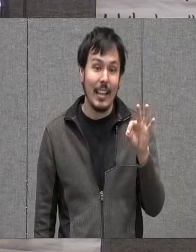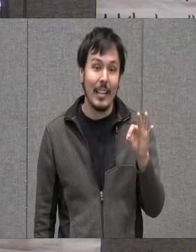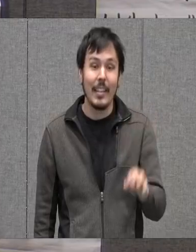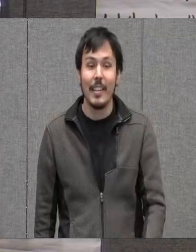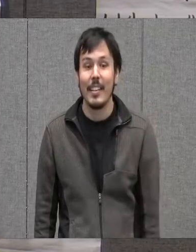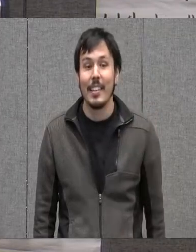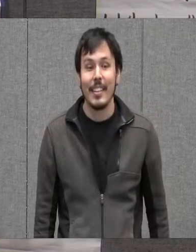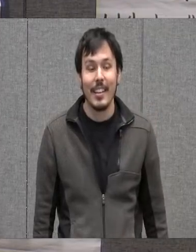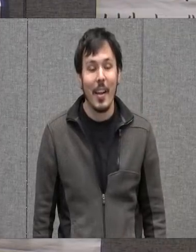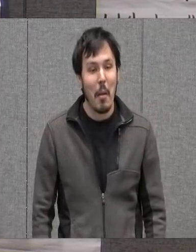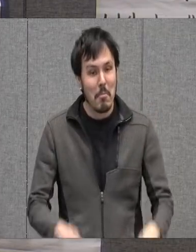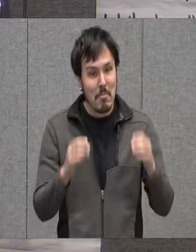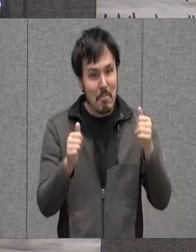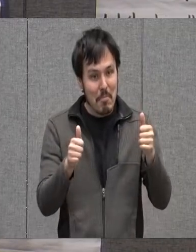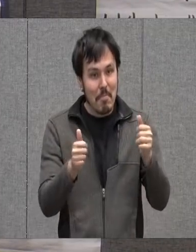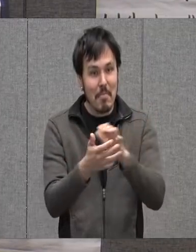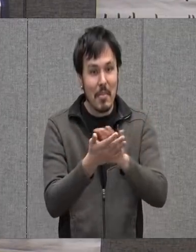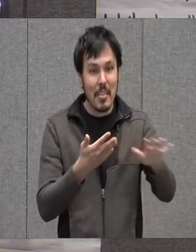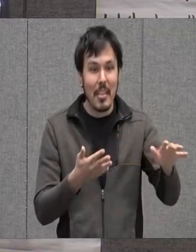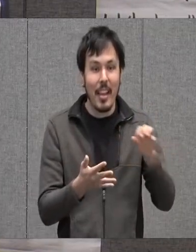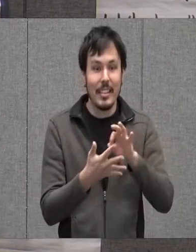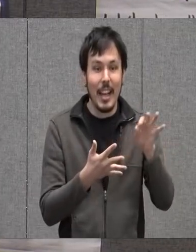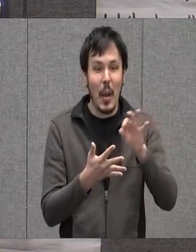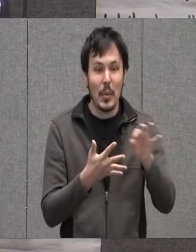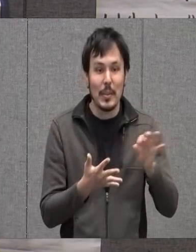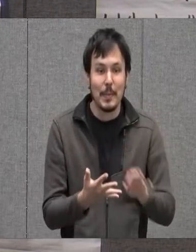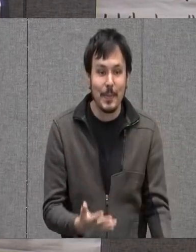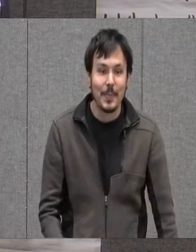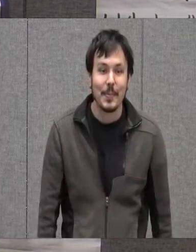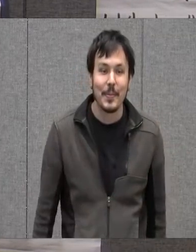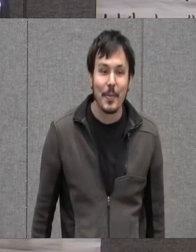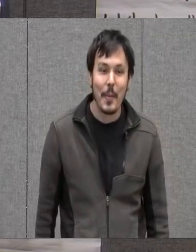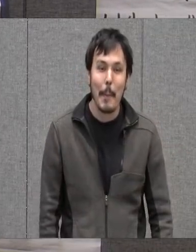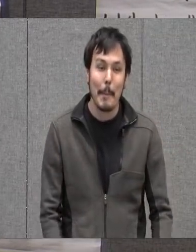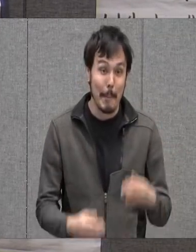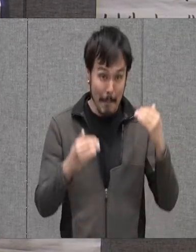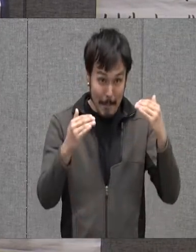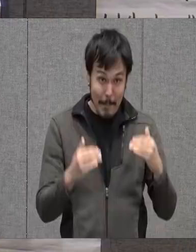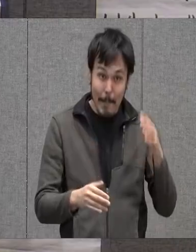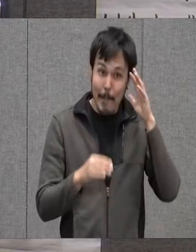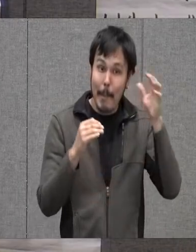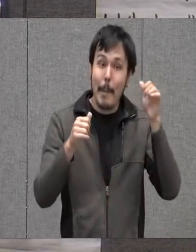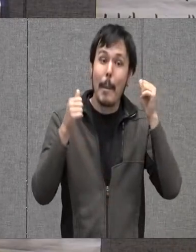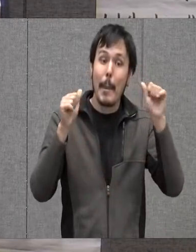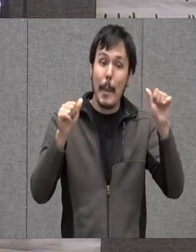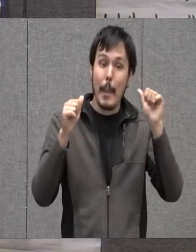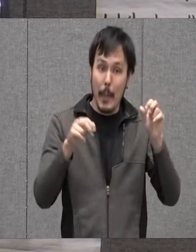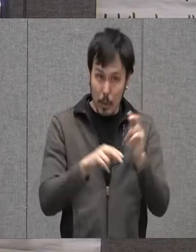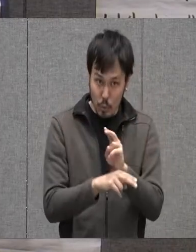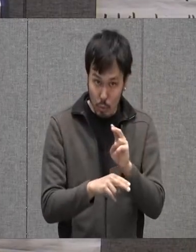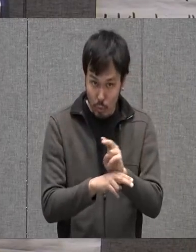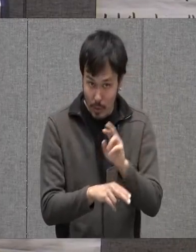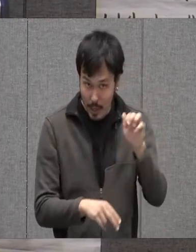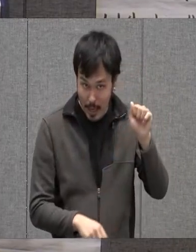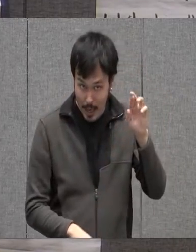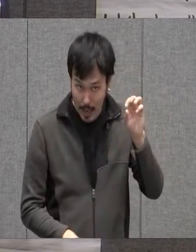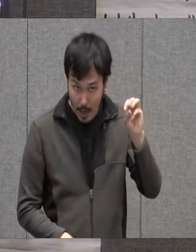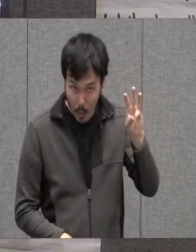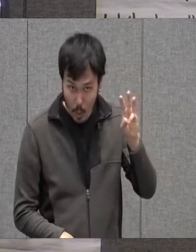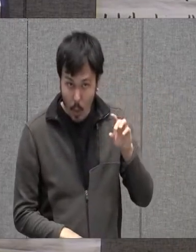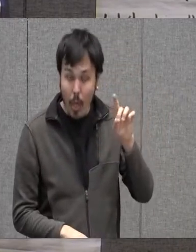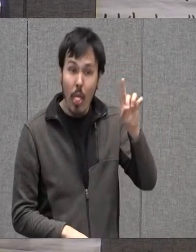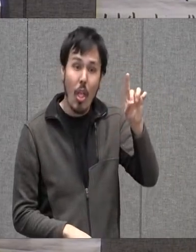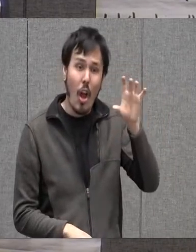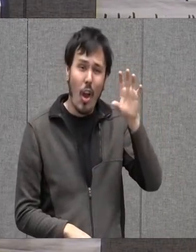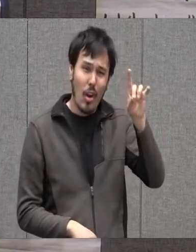69. Nice counting. Next, we're going to try it, and I'm just going to use this arrow, and the hundreds chart will